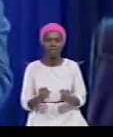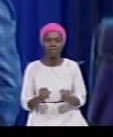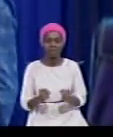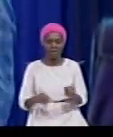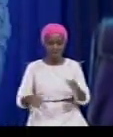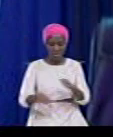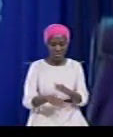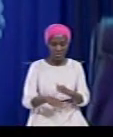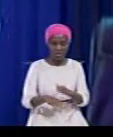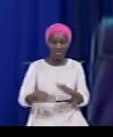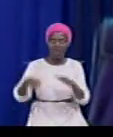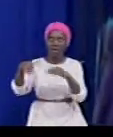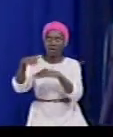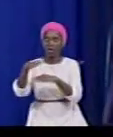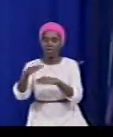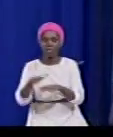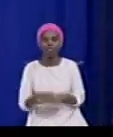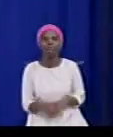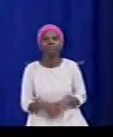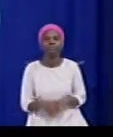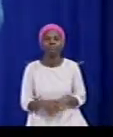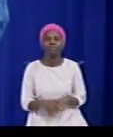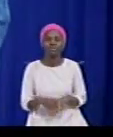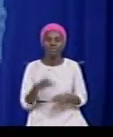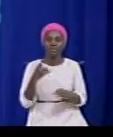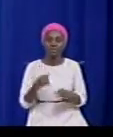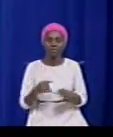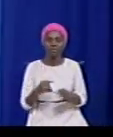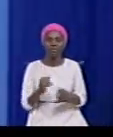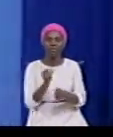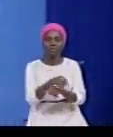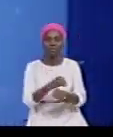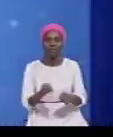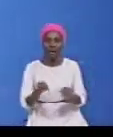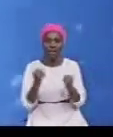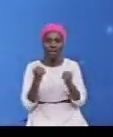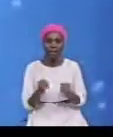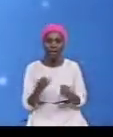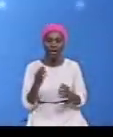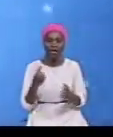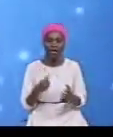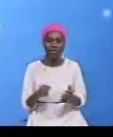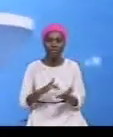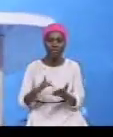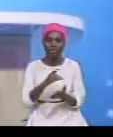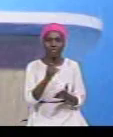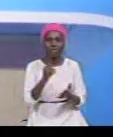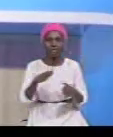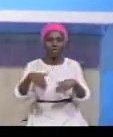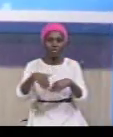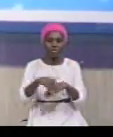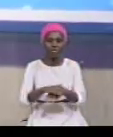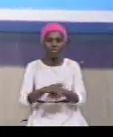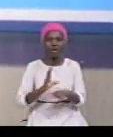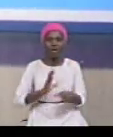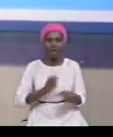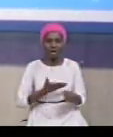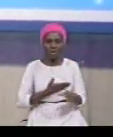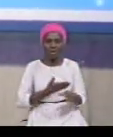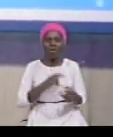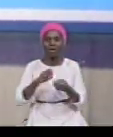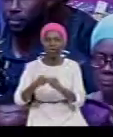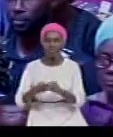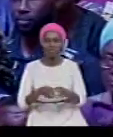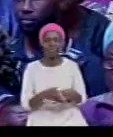above, or on earth. The conquering power of the glorious over our